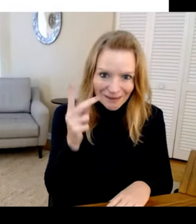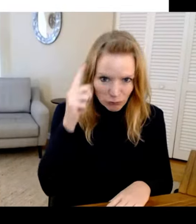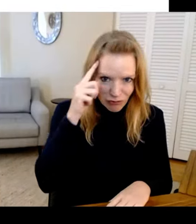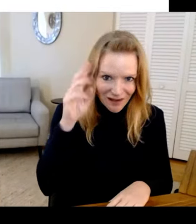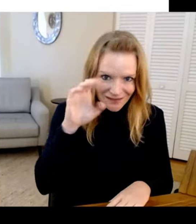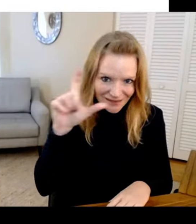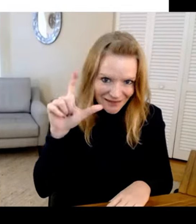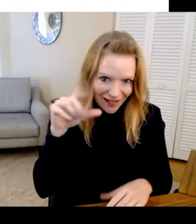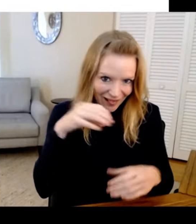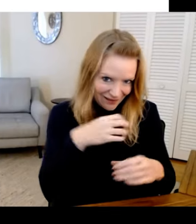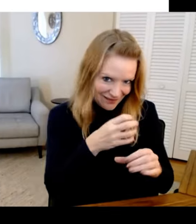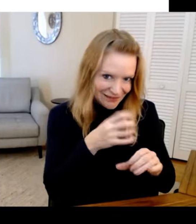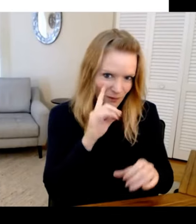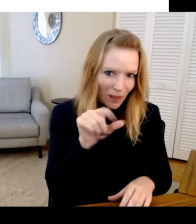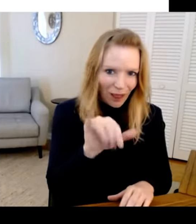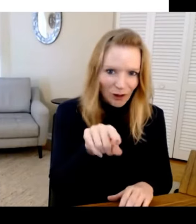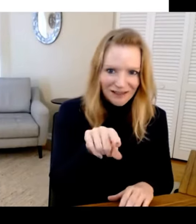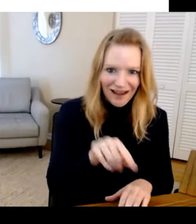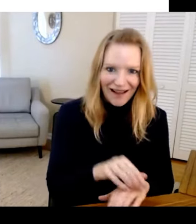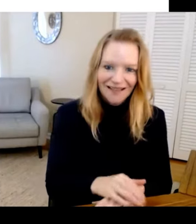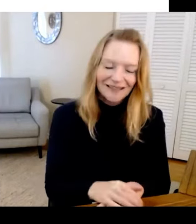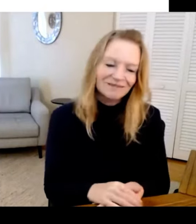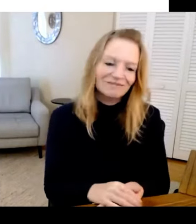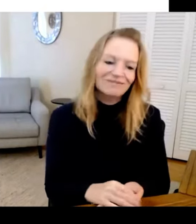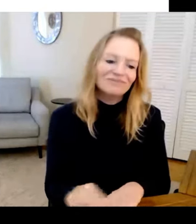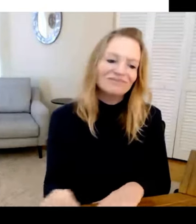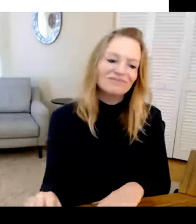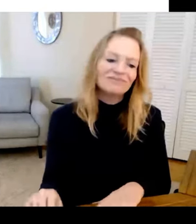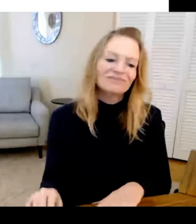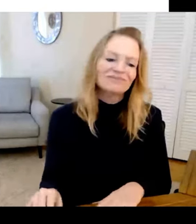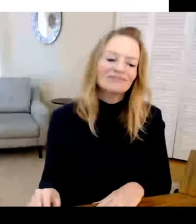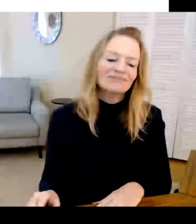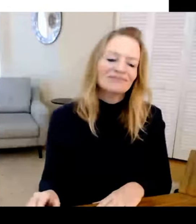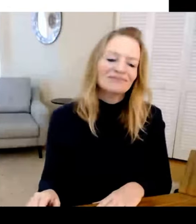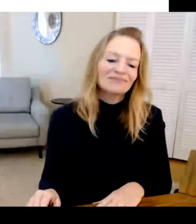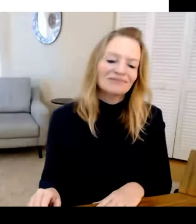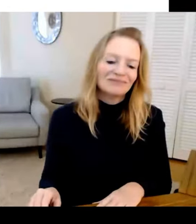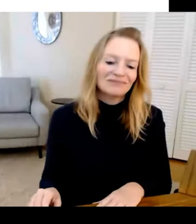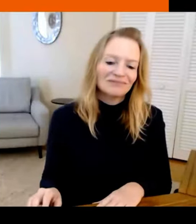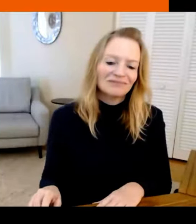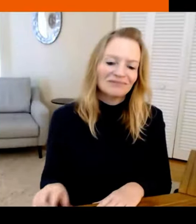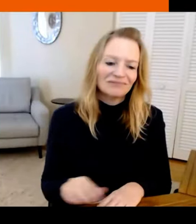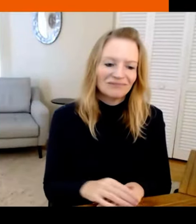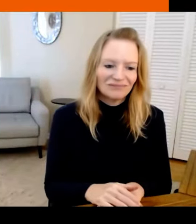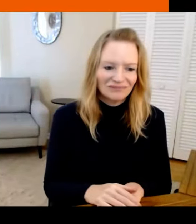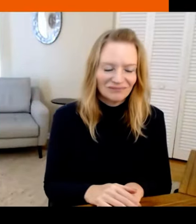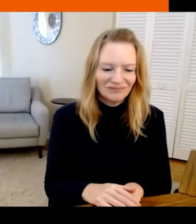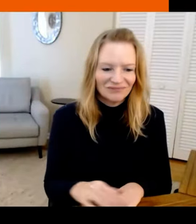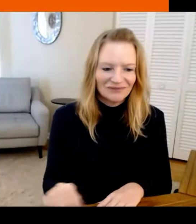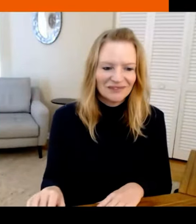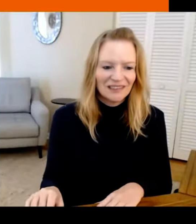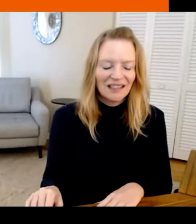communicate. You see a picture of what it looks like through a microscope of a